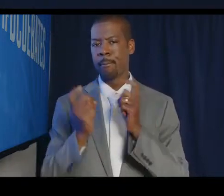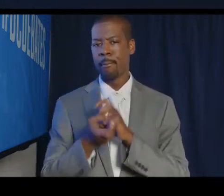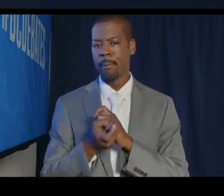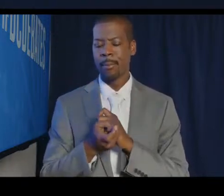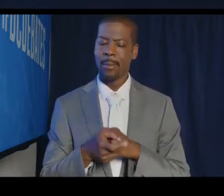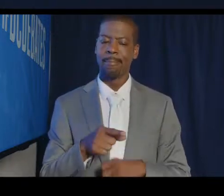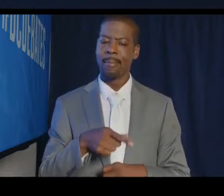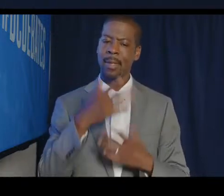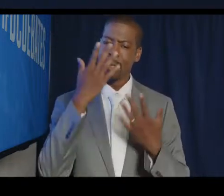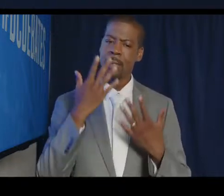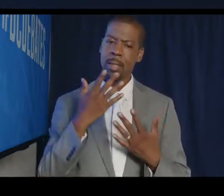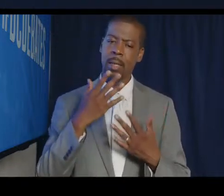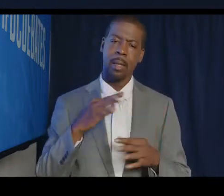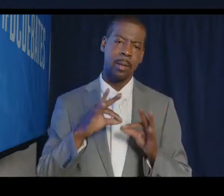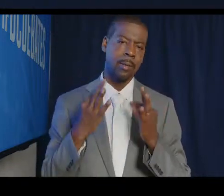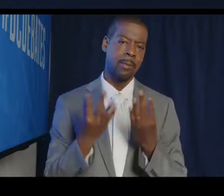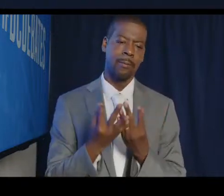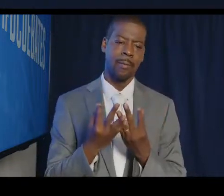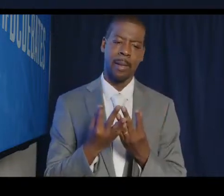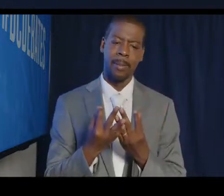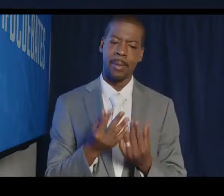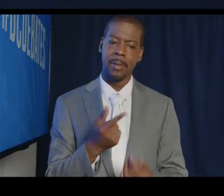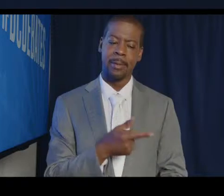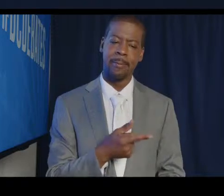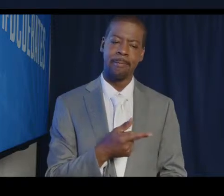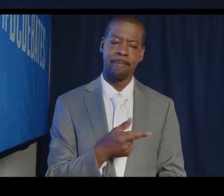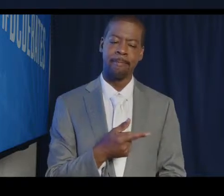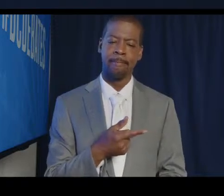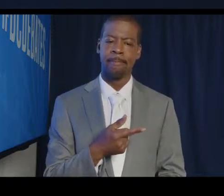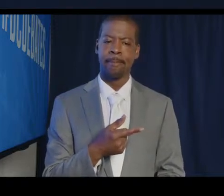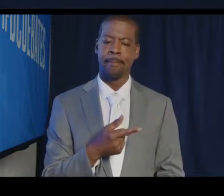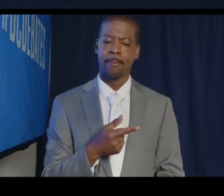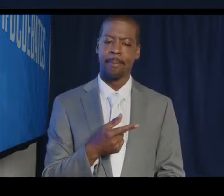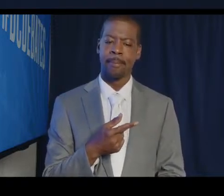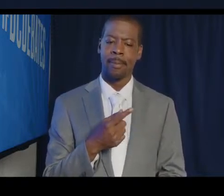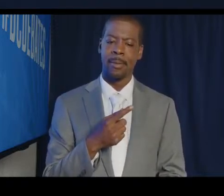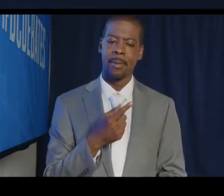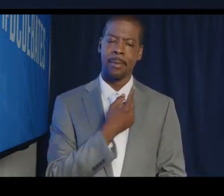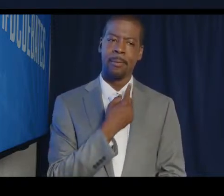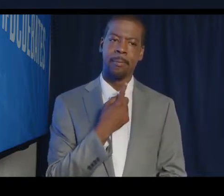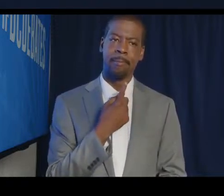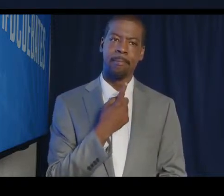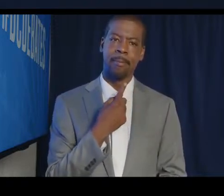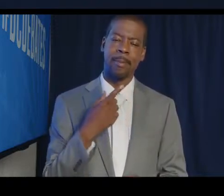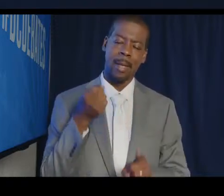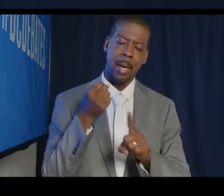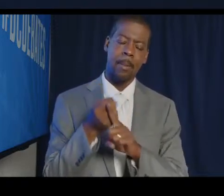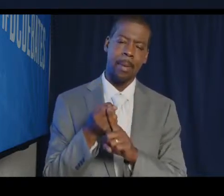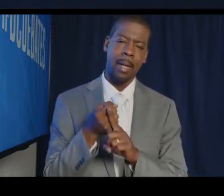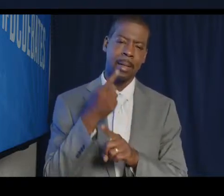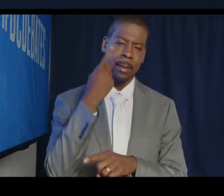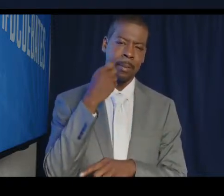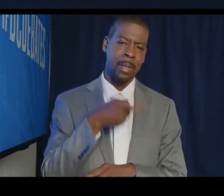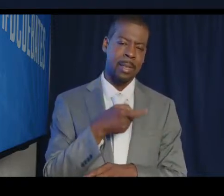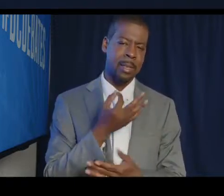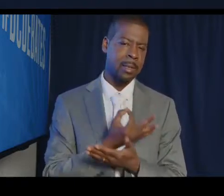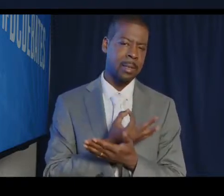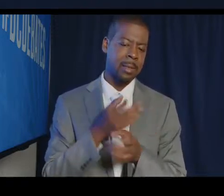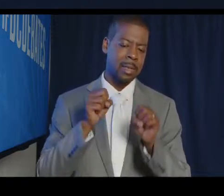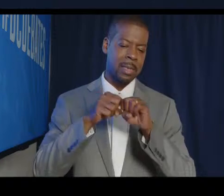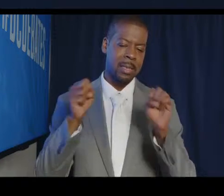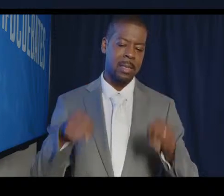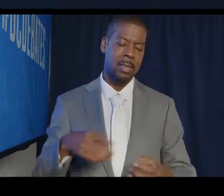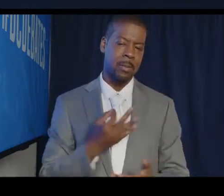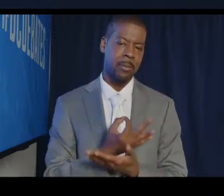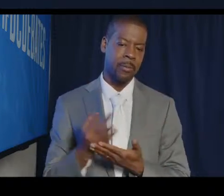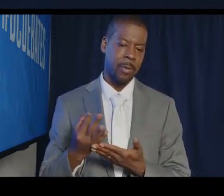these families are being caught in the gap here on our failure to act quickly enough. But I feel like in the next coming council period, this has to be at